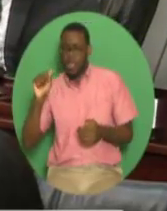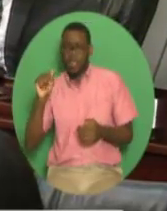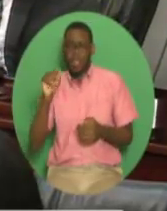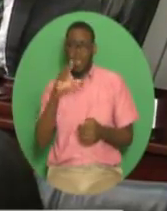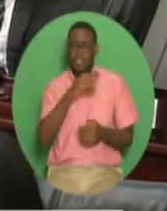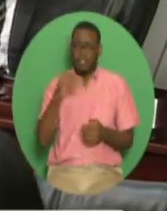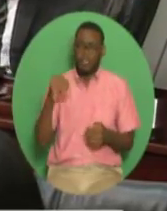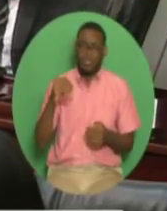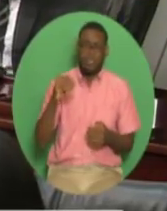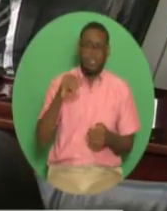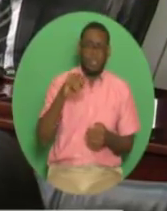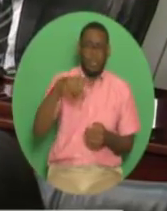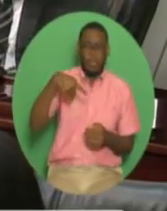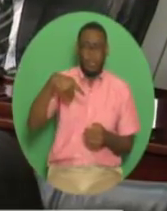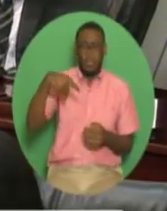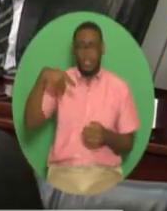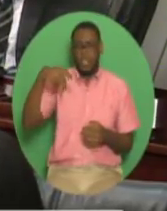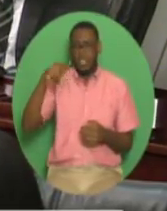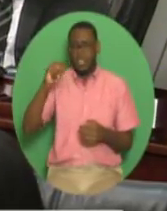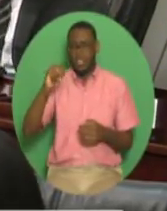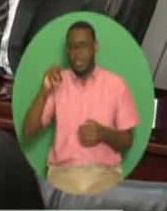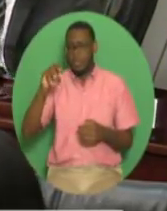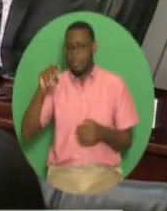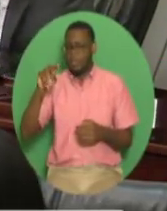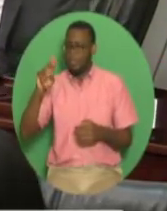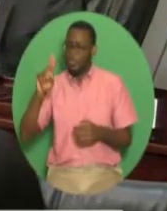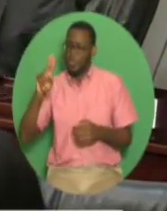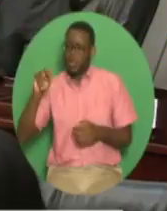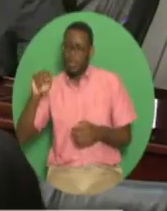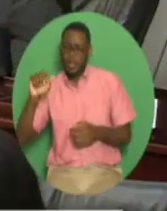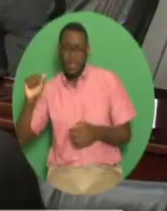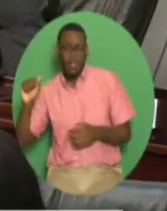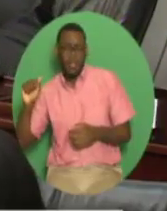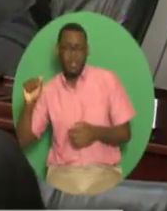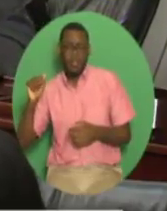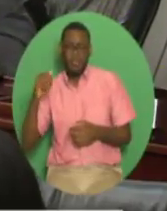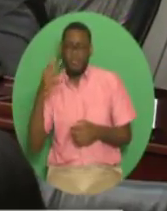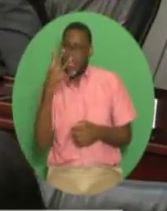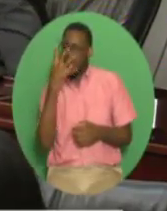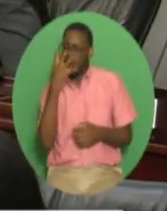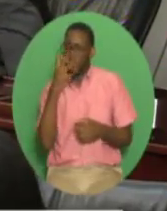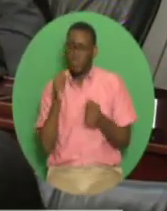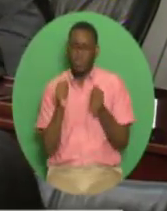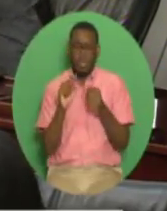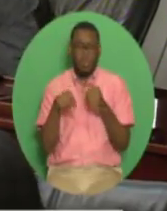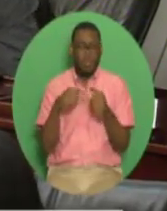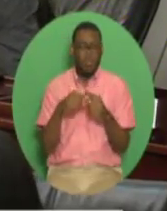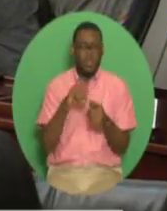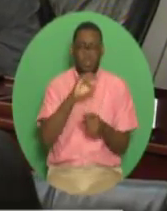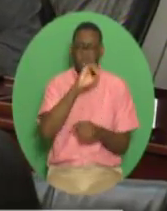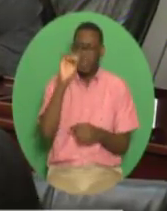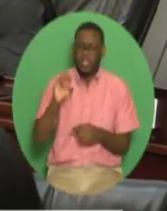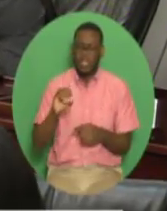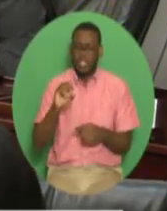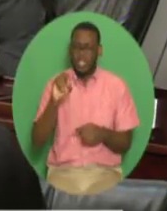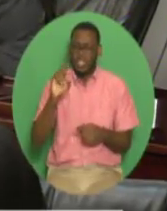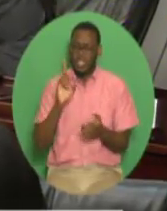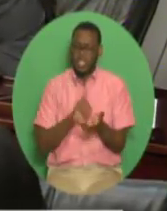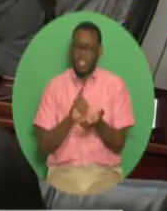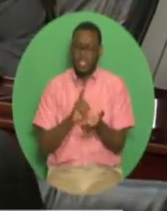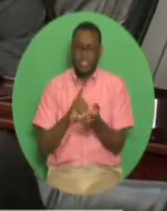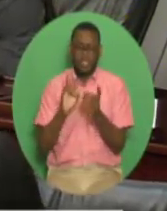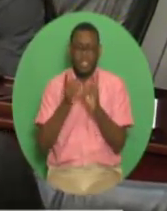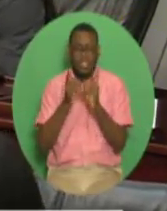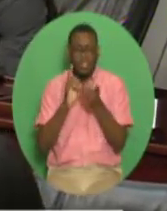National Parent Teachers Association condemning this decision. I want to make it clear.